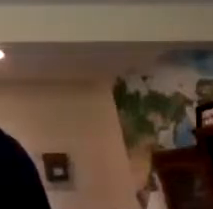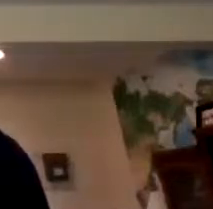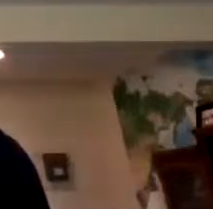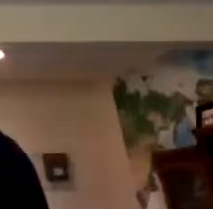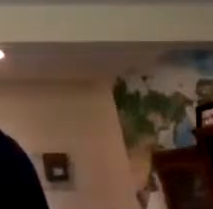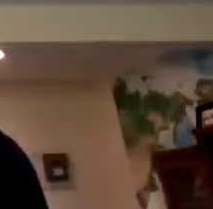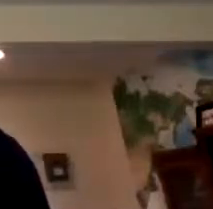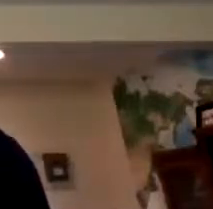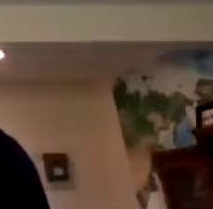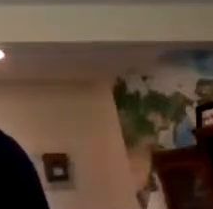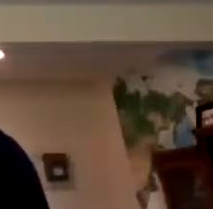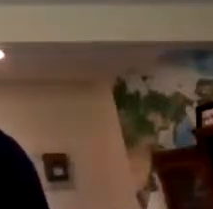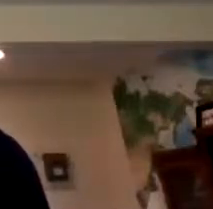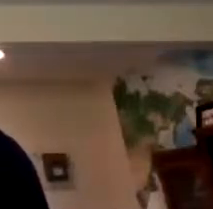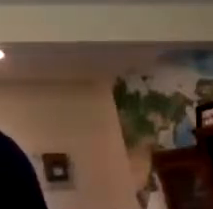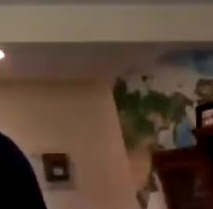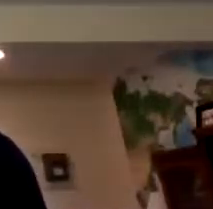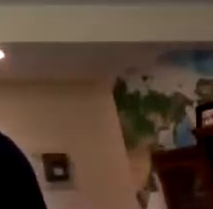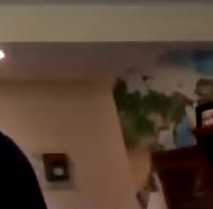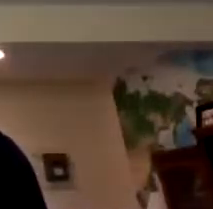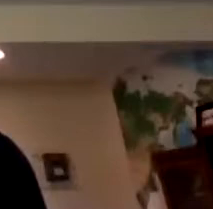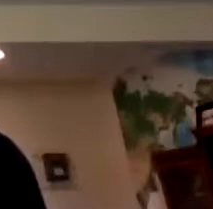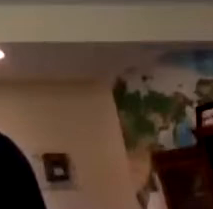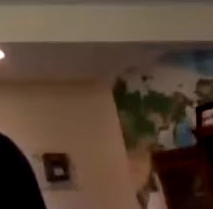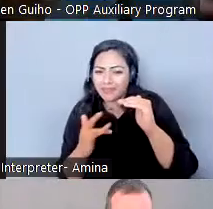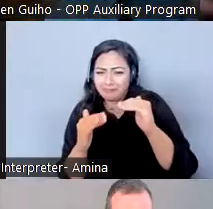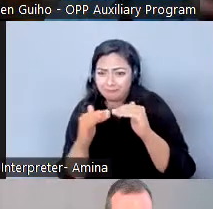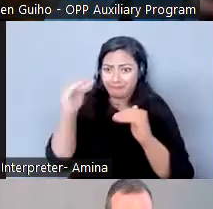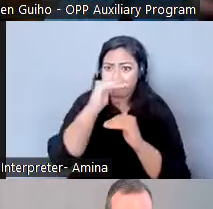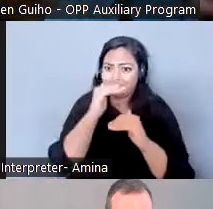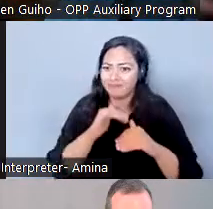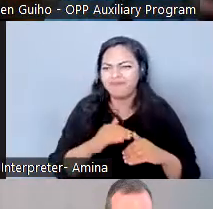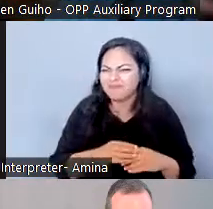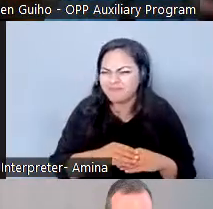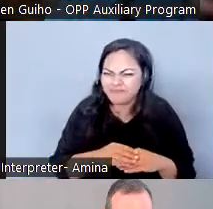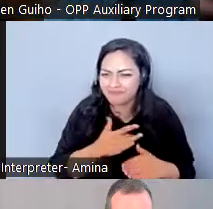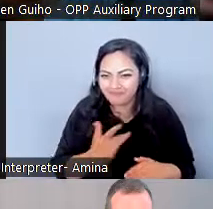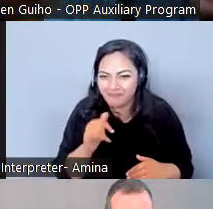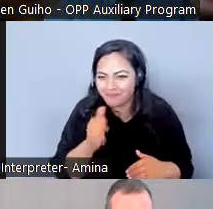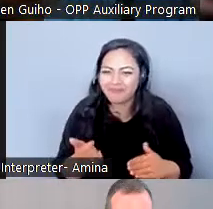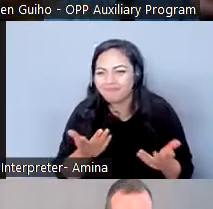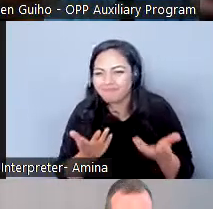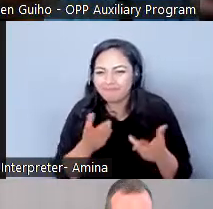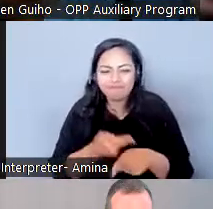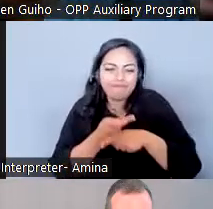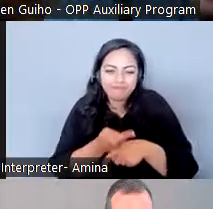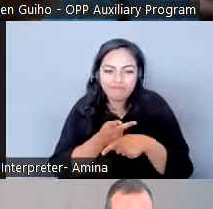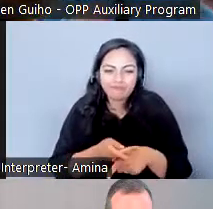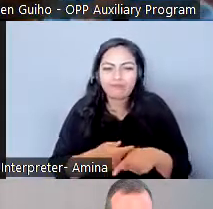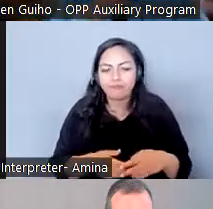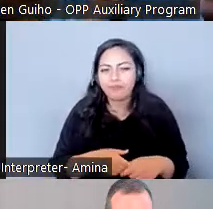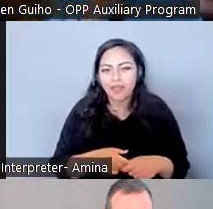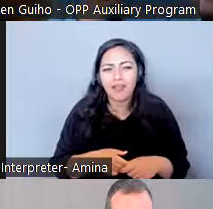sell. Um, there's scams for contract work. Yeah, I mean, there's scams for everything.